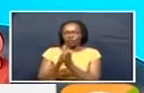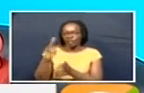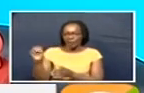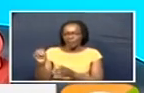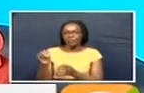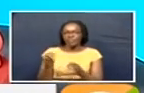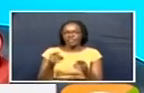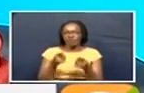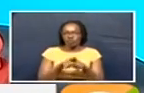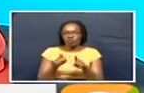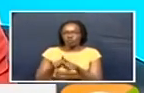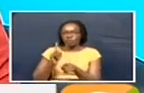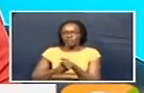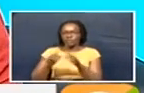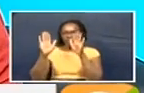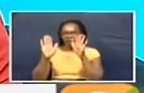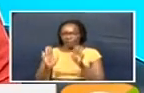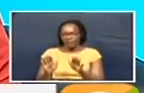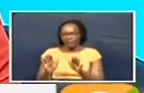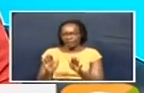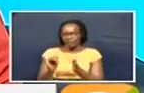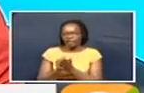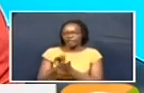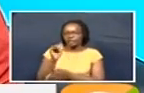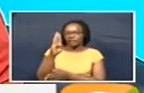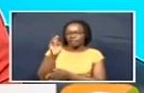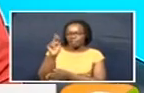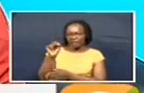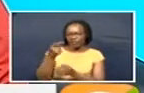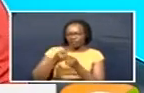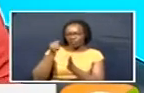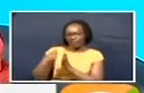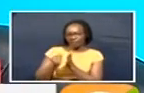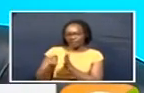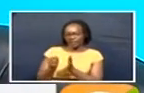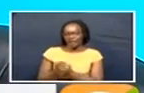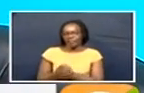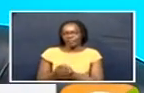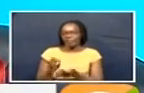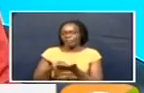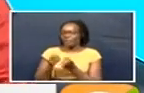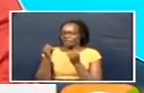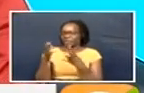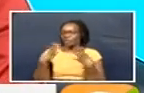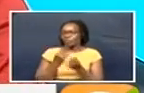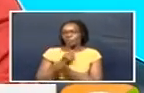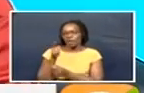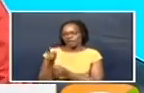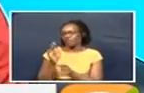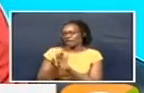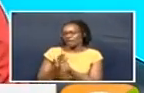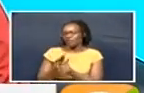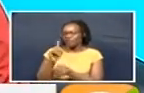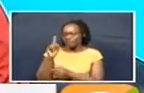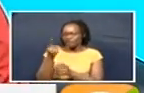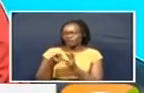also during her campaigns. This is Ben from Naivasha. Naivasha loves you, Susan. So a lot of love coming in for you. Let's begin